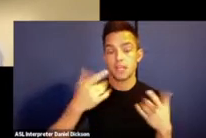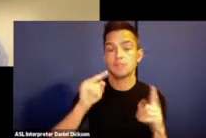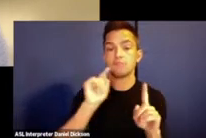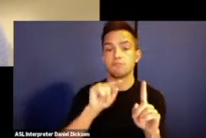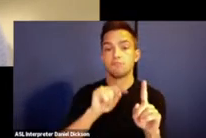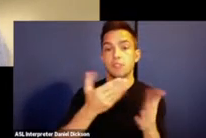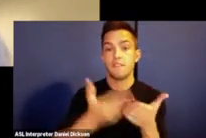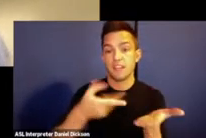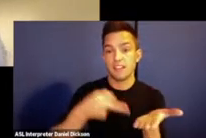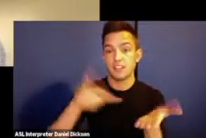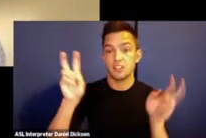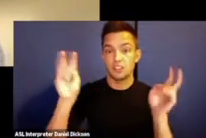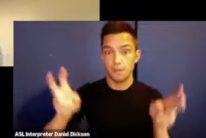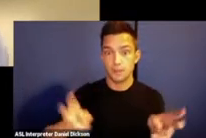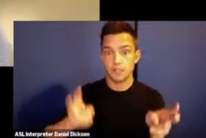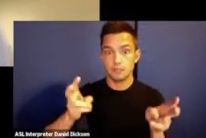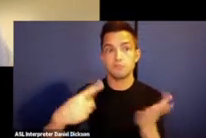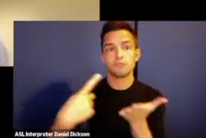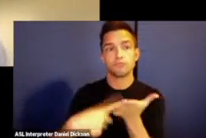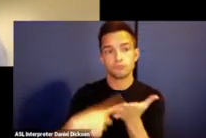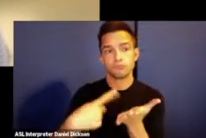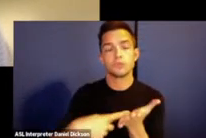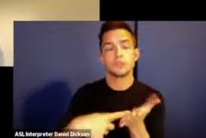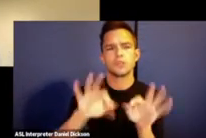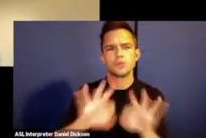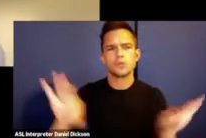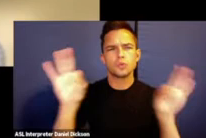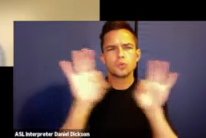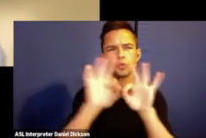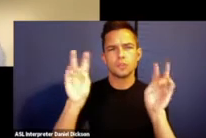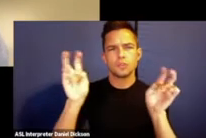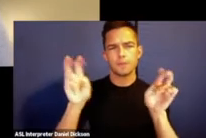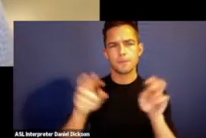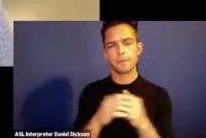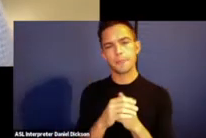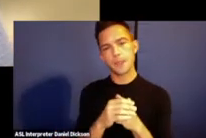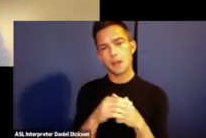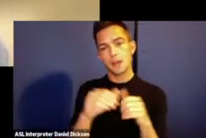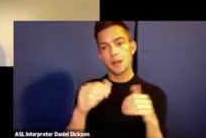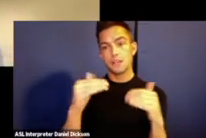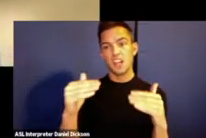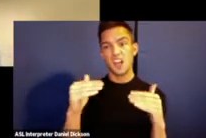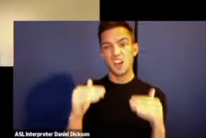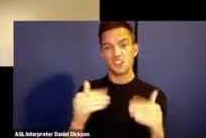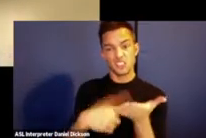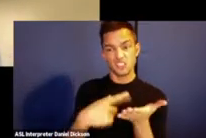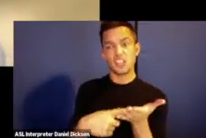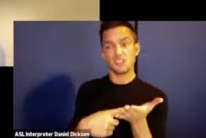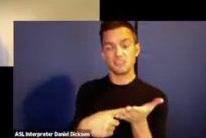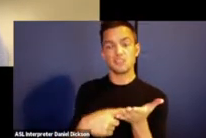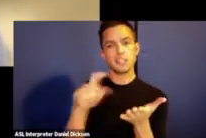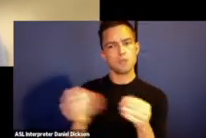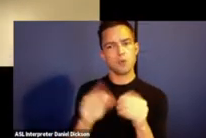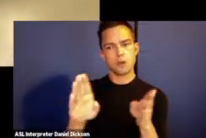fact that this topic is being discussed. It's a crucial topic, it's an under-discussed topic, and it's a topic that needs much